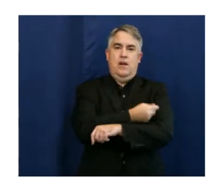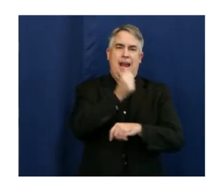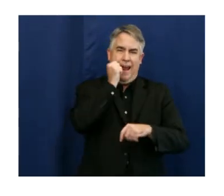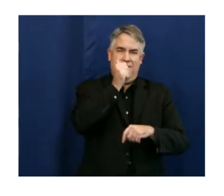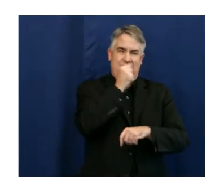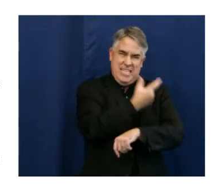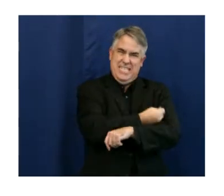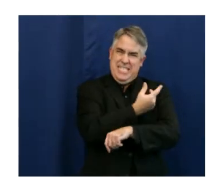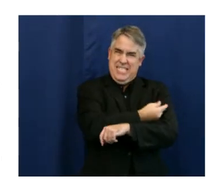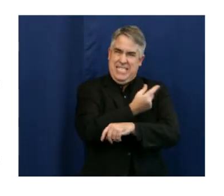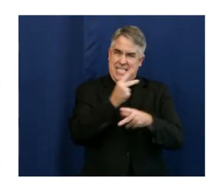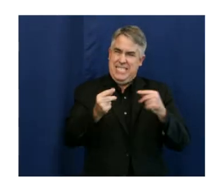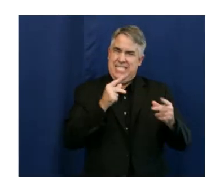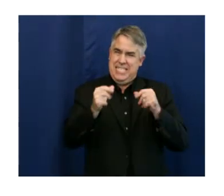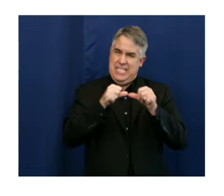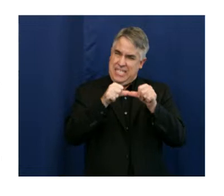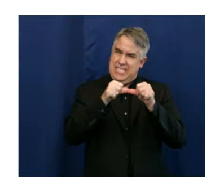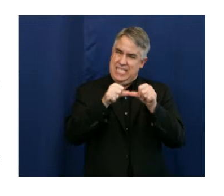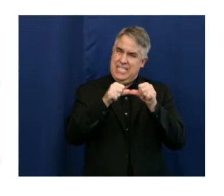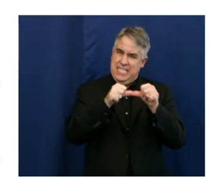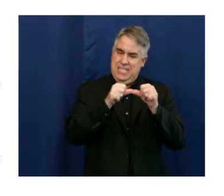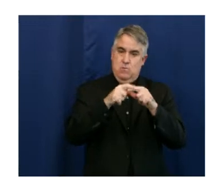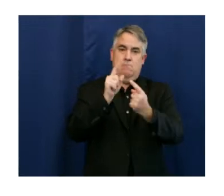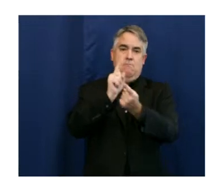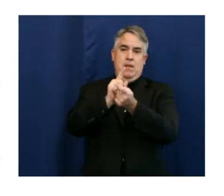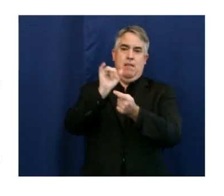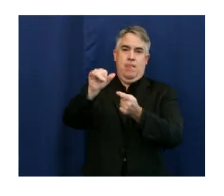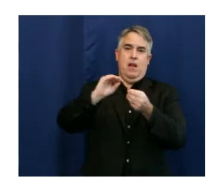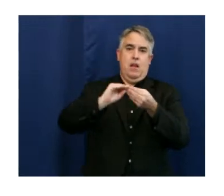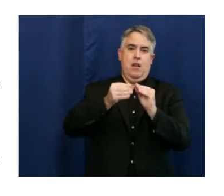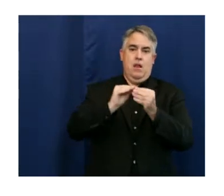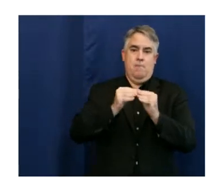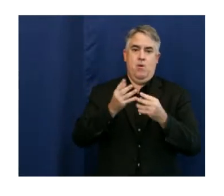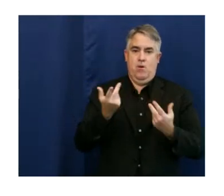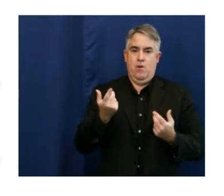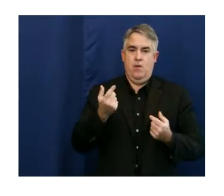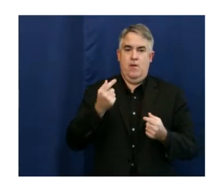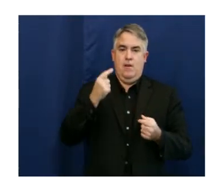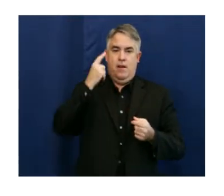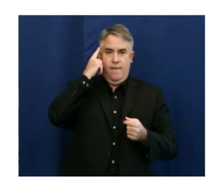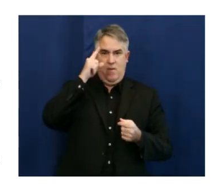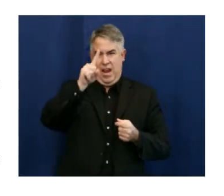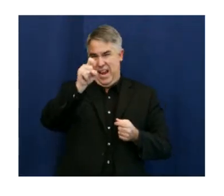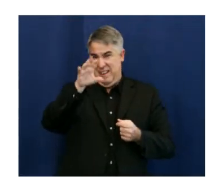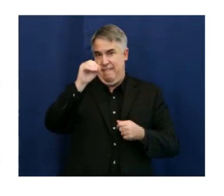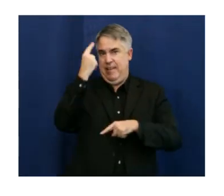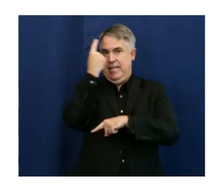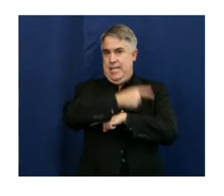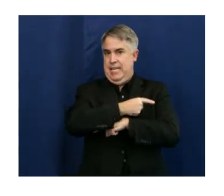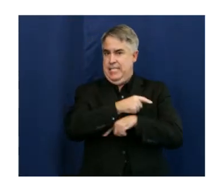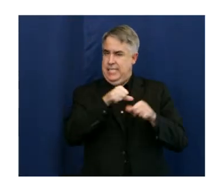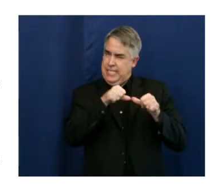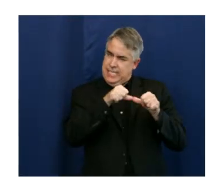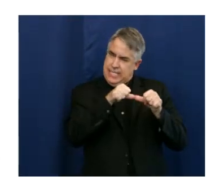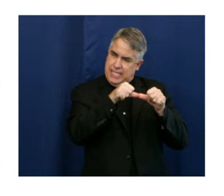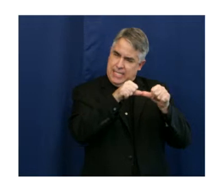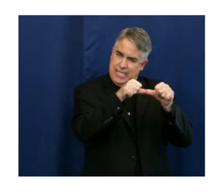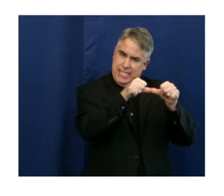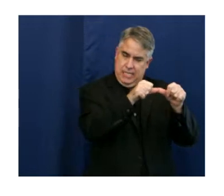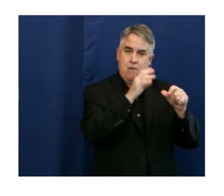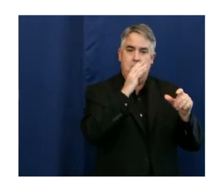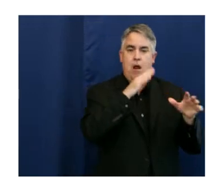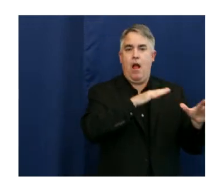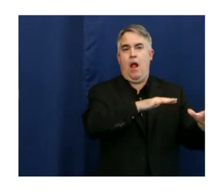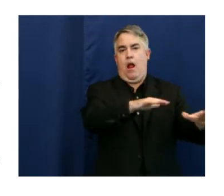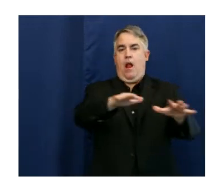were able to do that, if the vaccines arrived, if things went according to plan, then we would complete that process by the end of June.